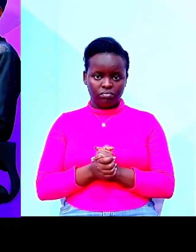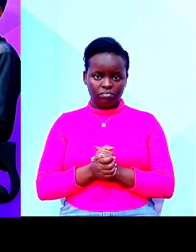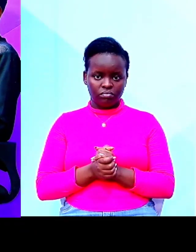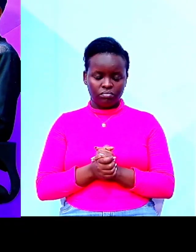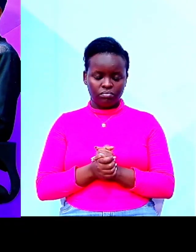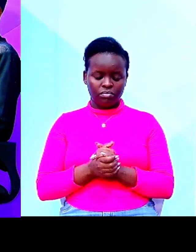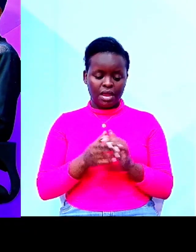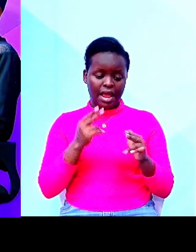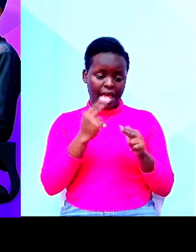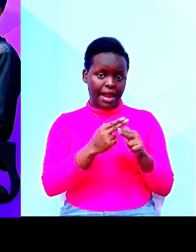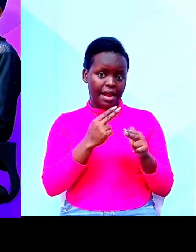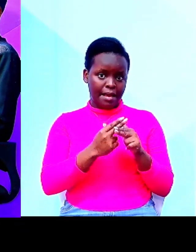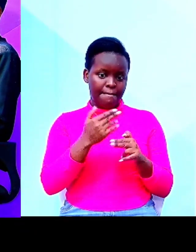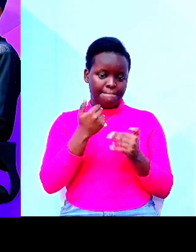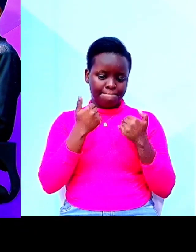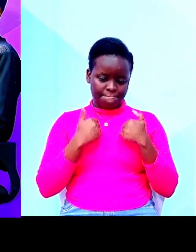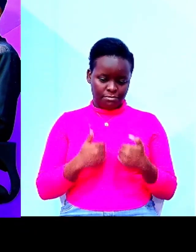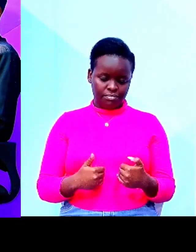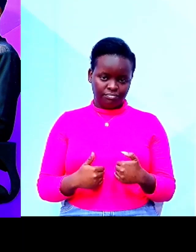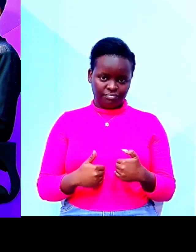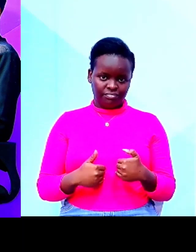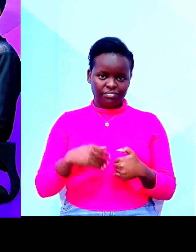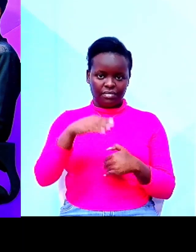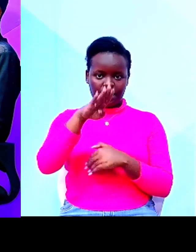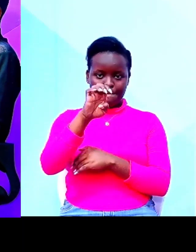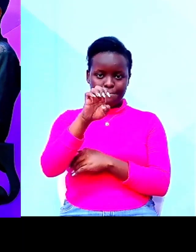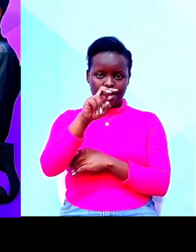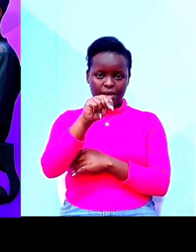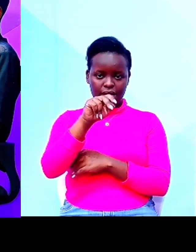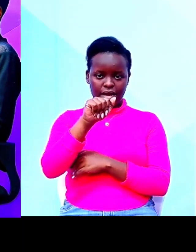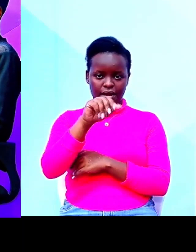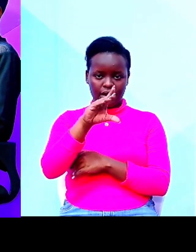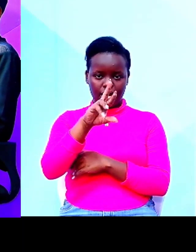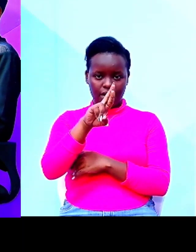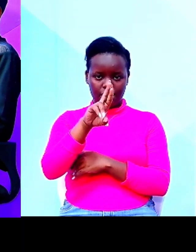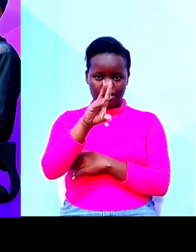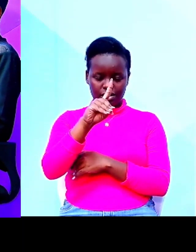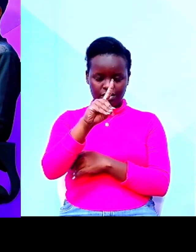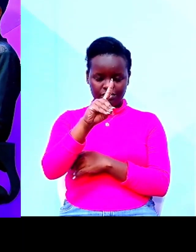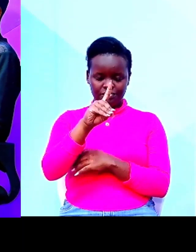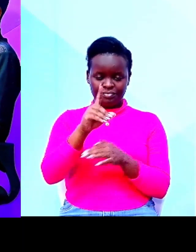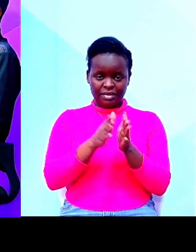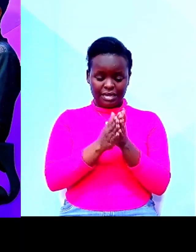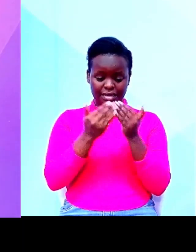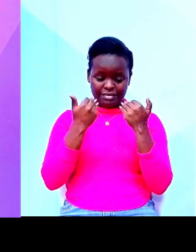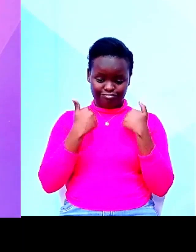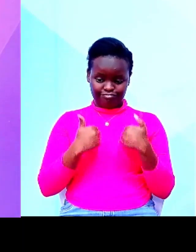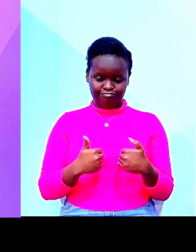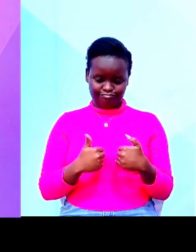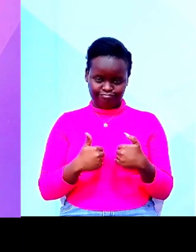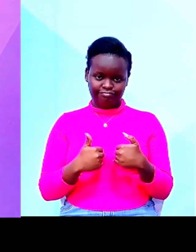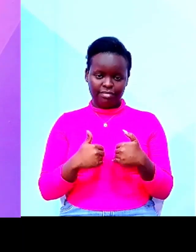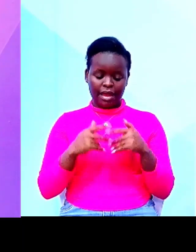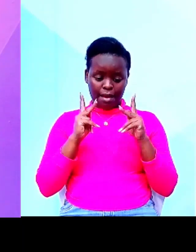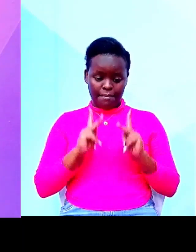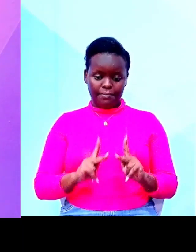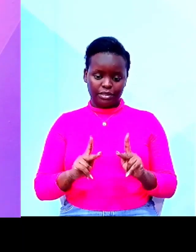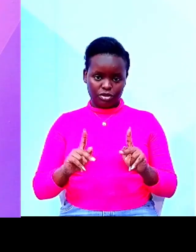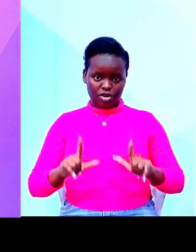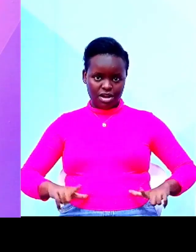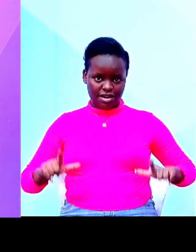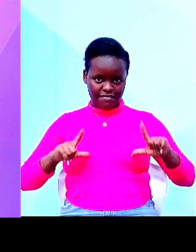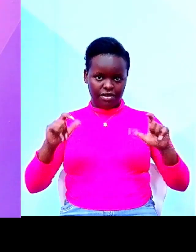My name is Banard Mbuya, and I'm a person living